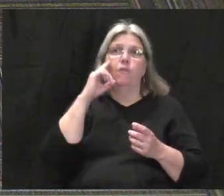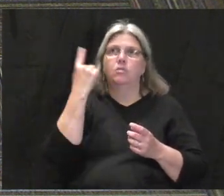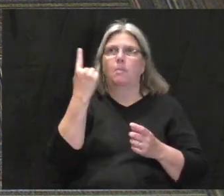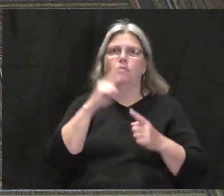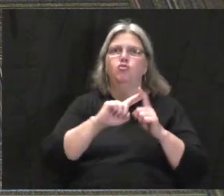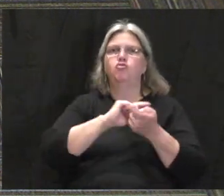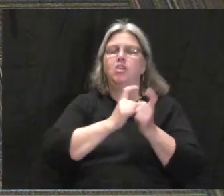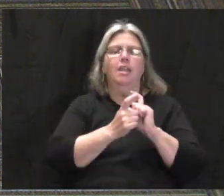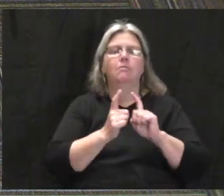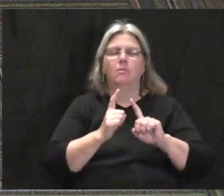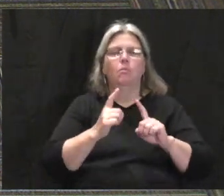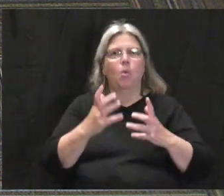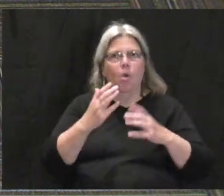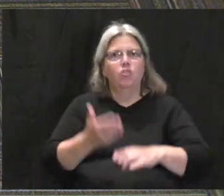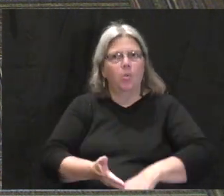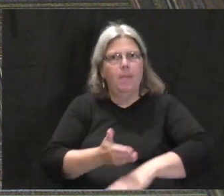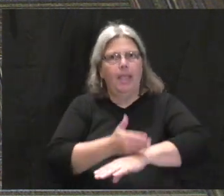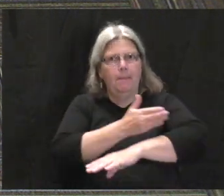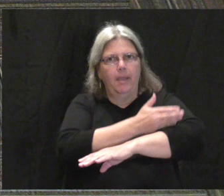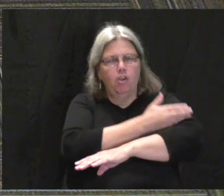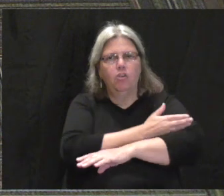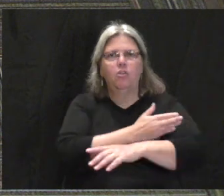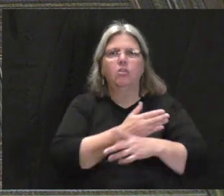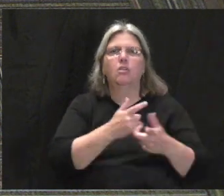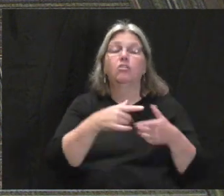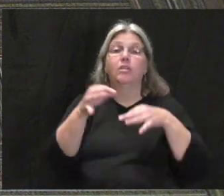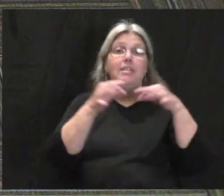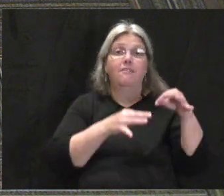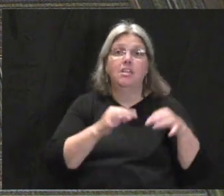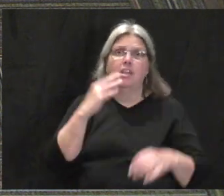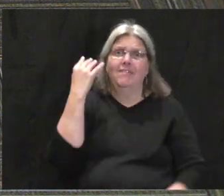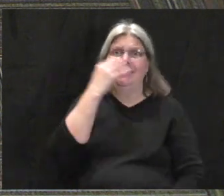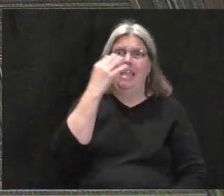So that's where we are. Yeah, yes.